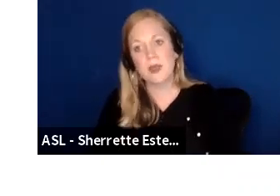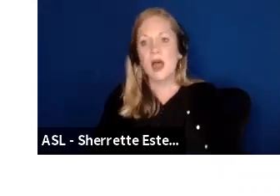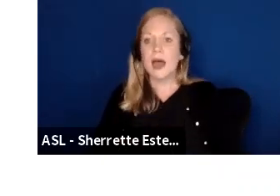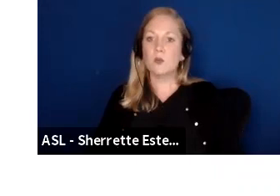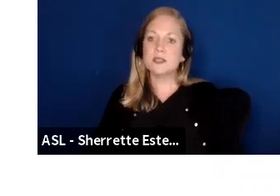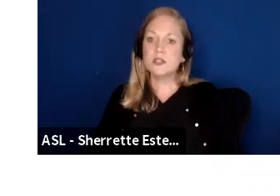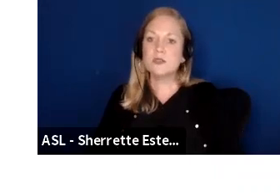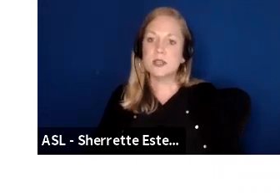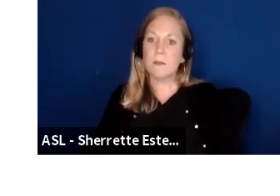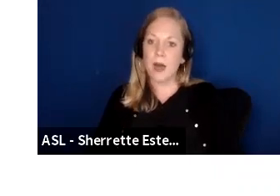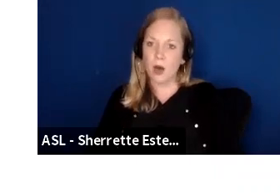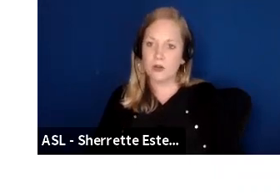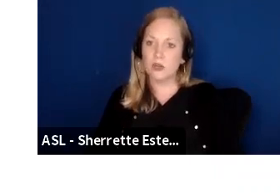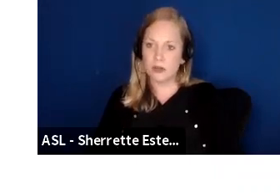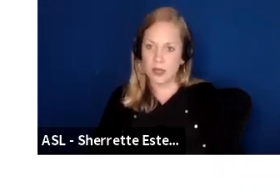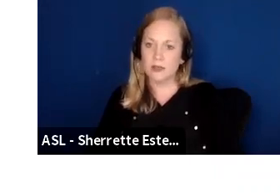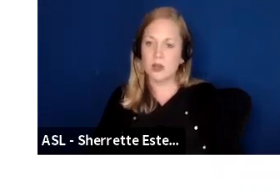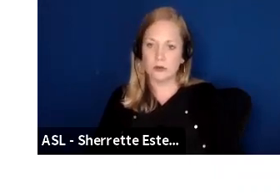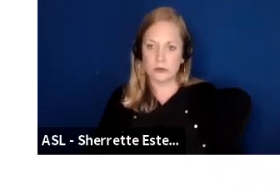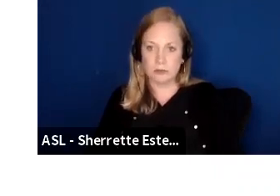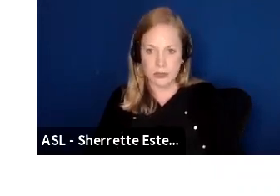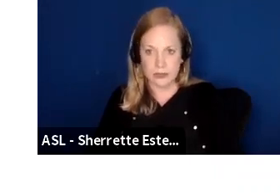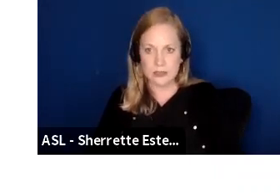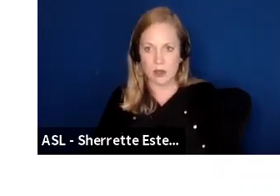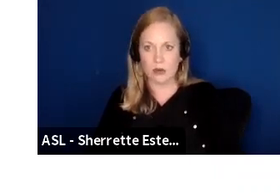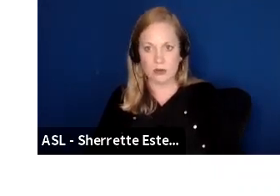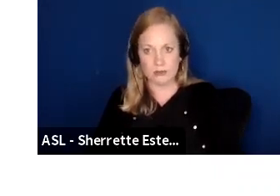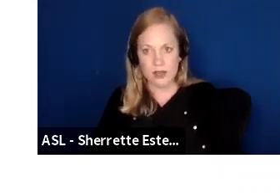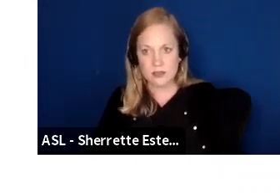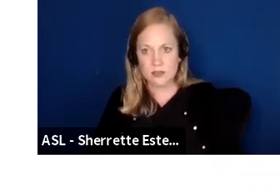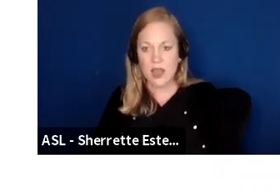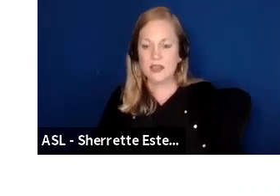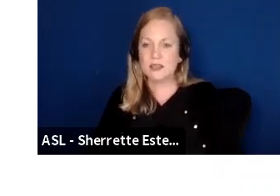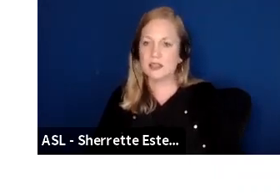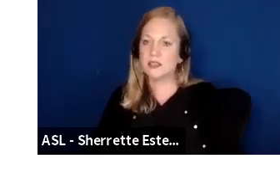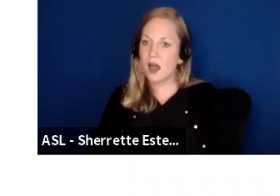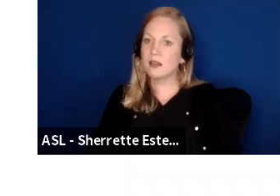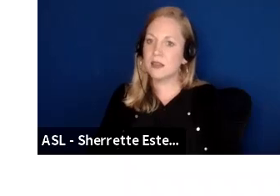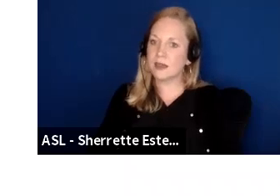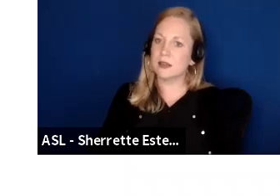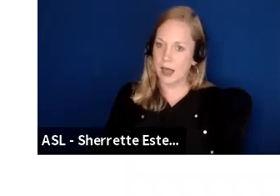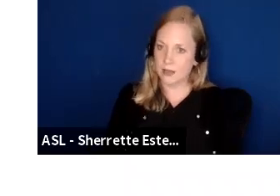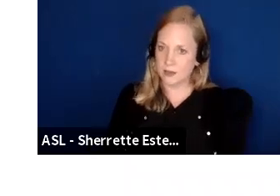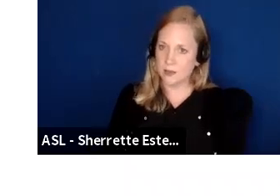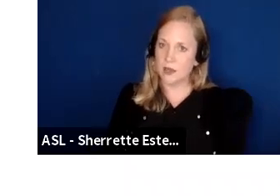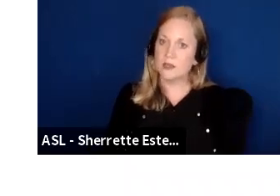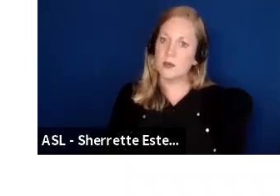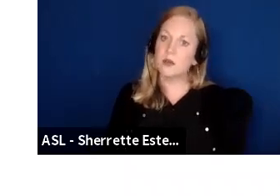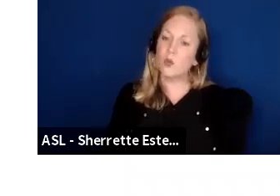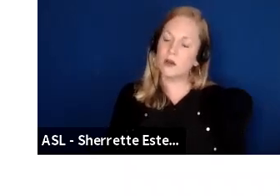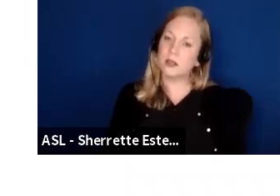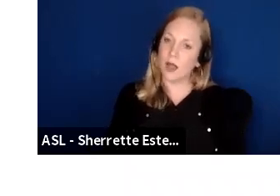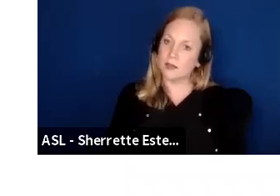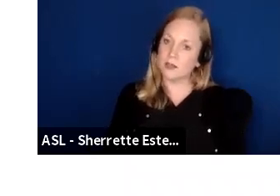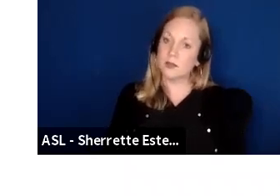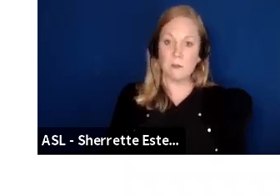implants. And what's interesting about hearing aids, cochlear implants, and other hearing devices is that it's not like glasses. Someone